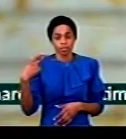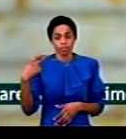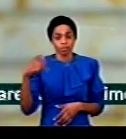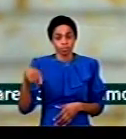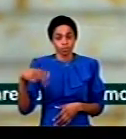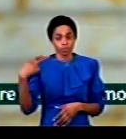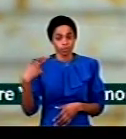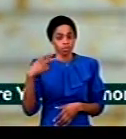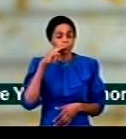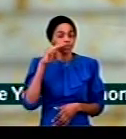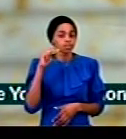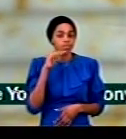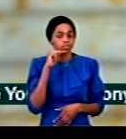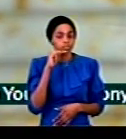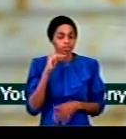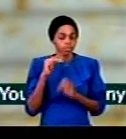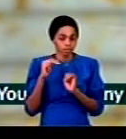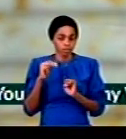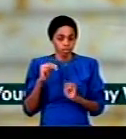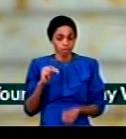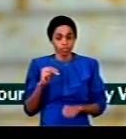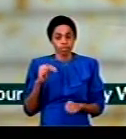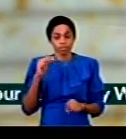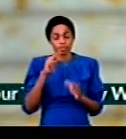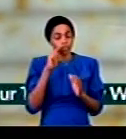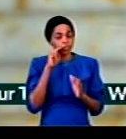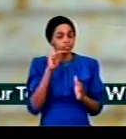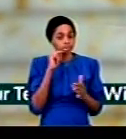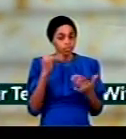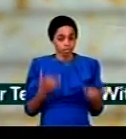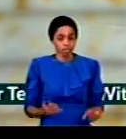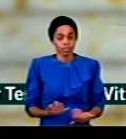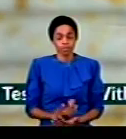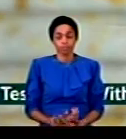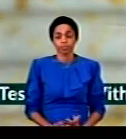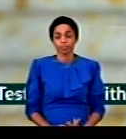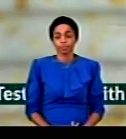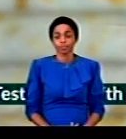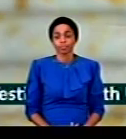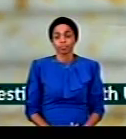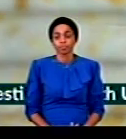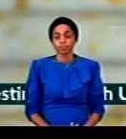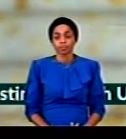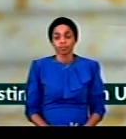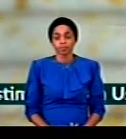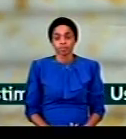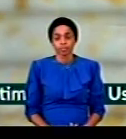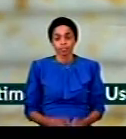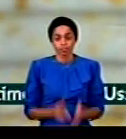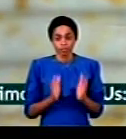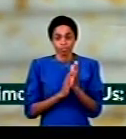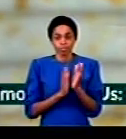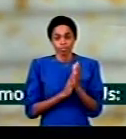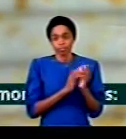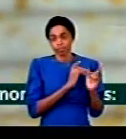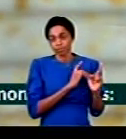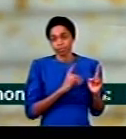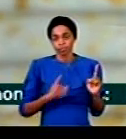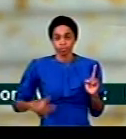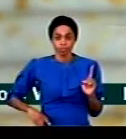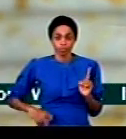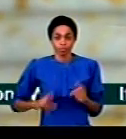Praise the Lord. My name is Sister Beatrice Study Imabepango. I'm from River State, Nigeria. I want